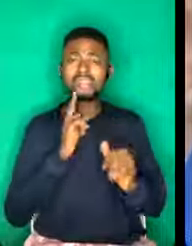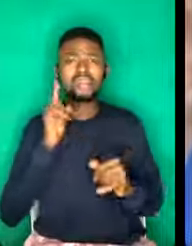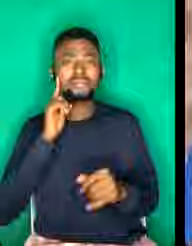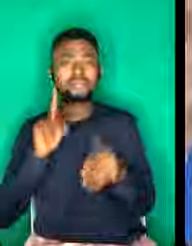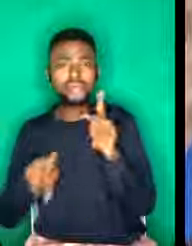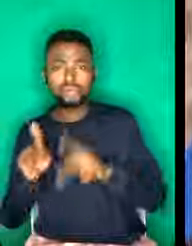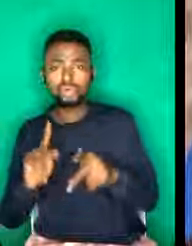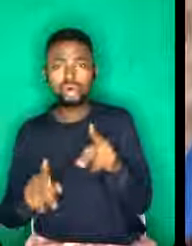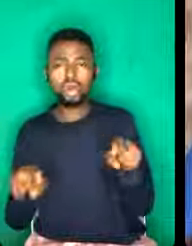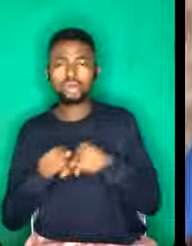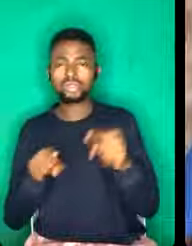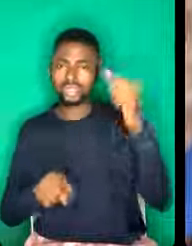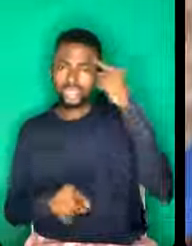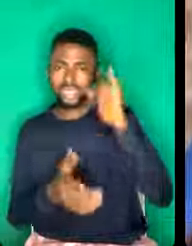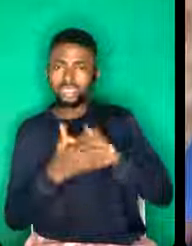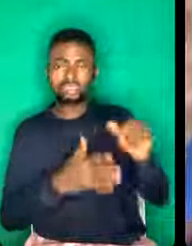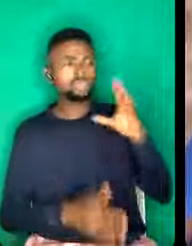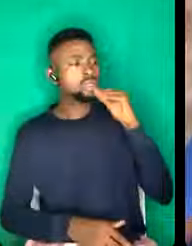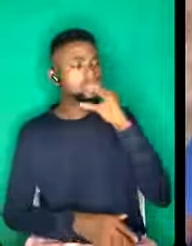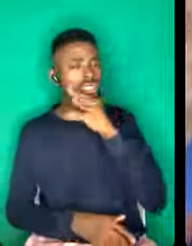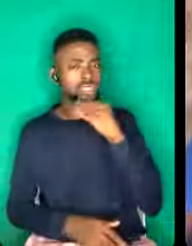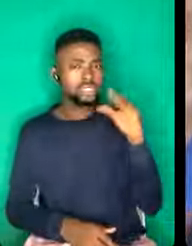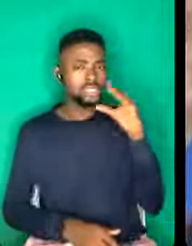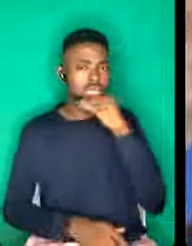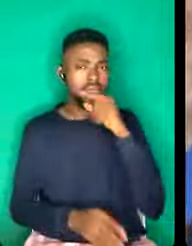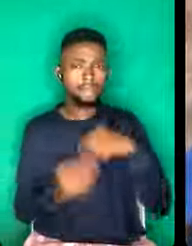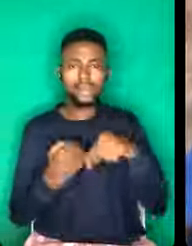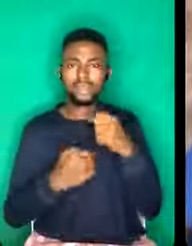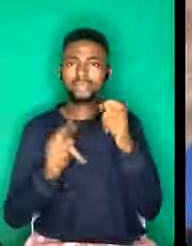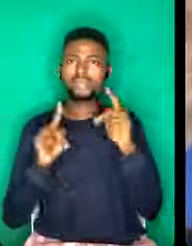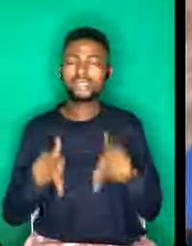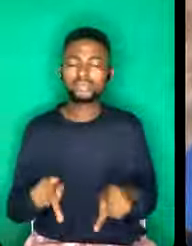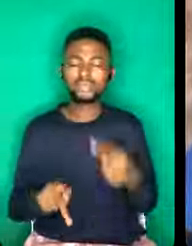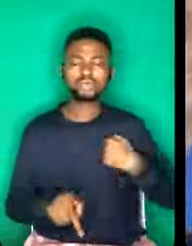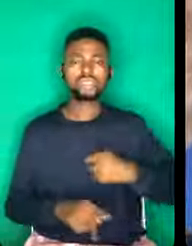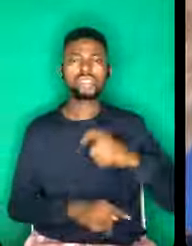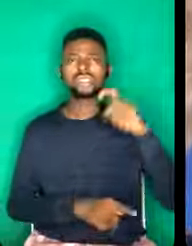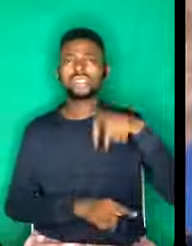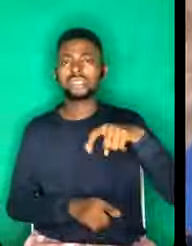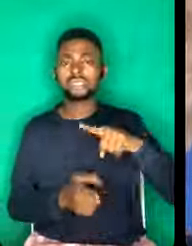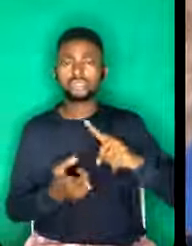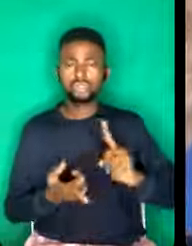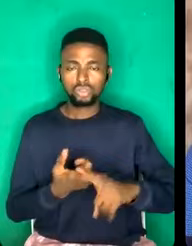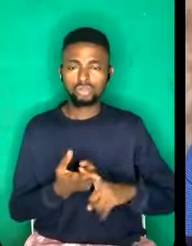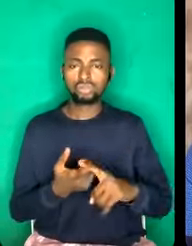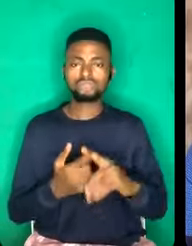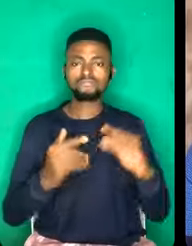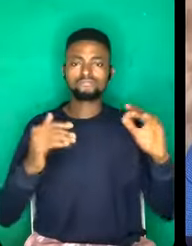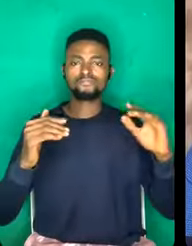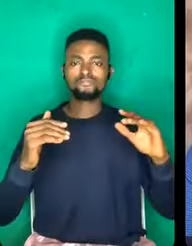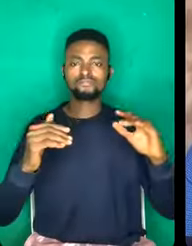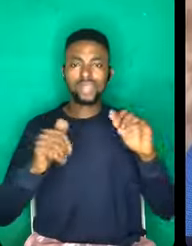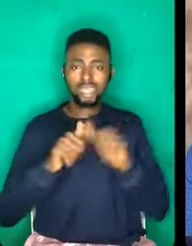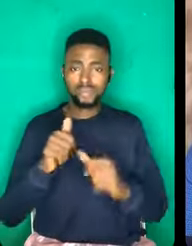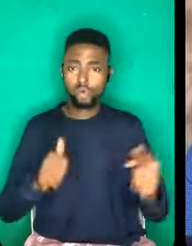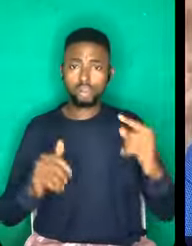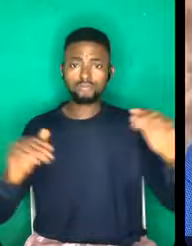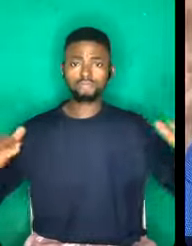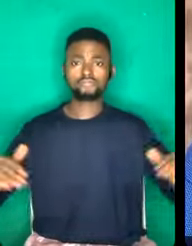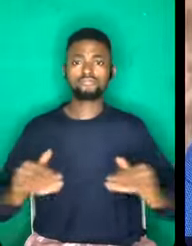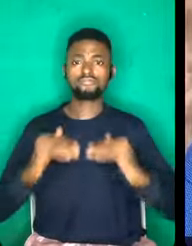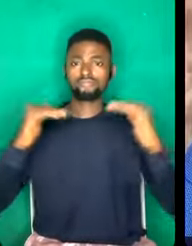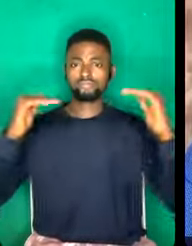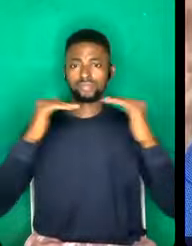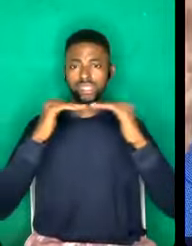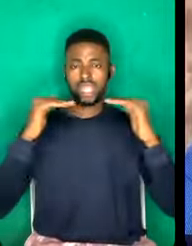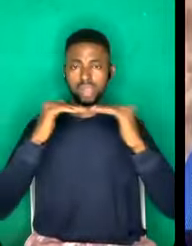person? So we all need to, take everyone as equal, and that is what we preach on Eagle's Perch, because we